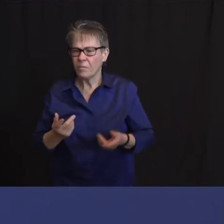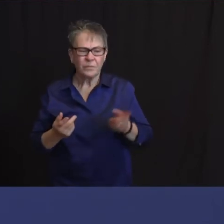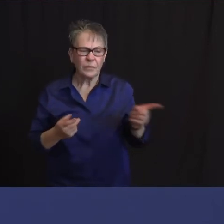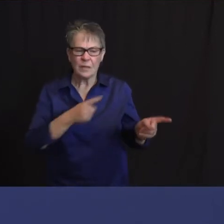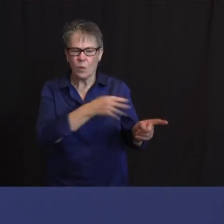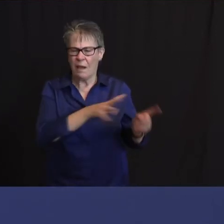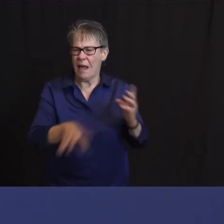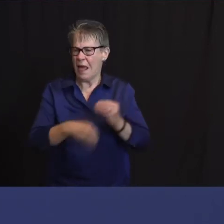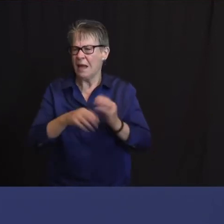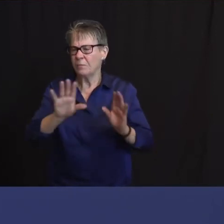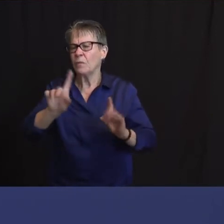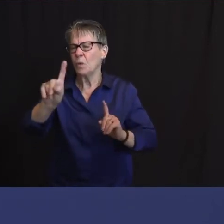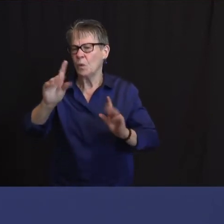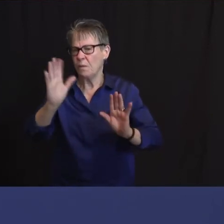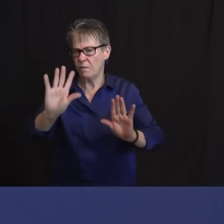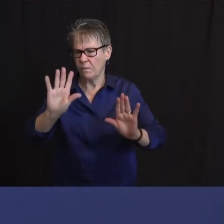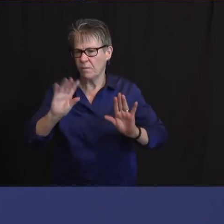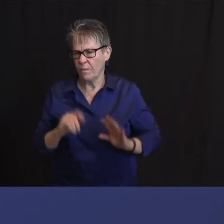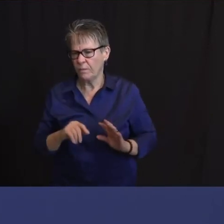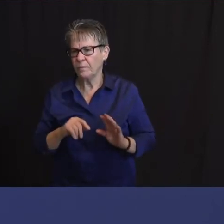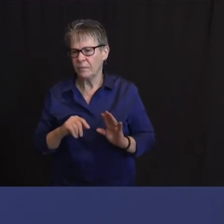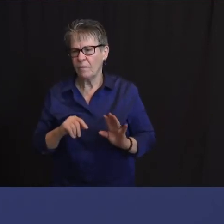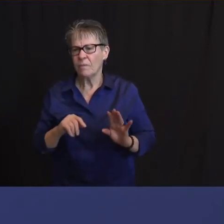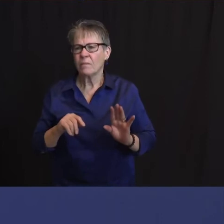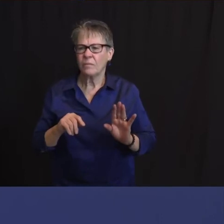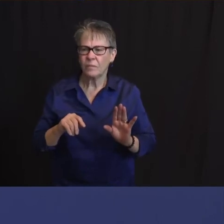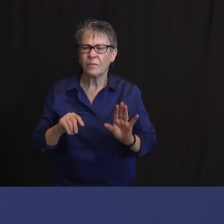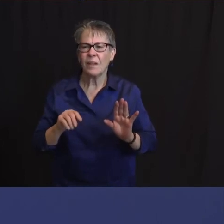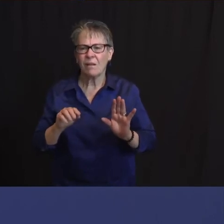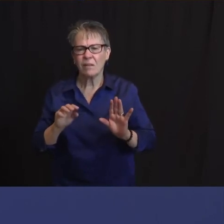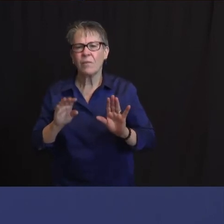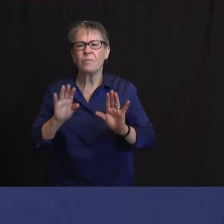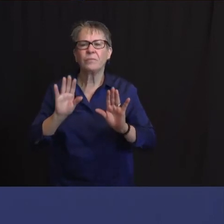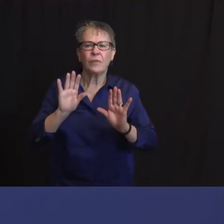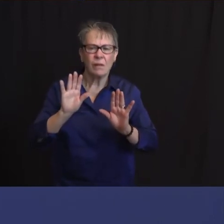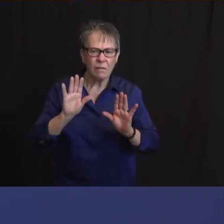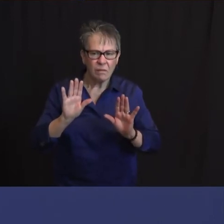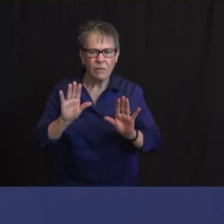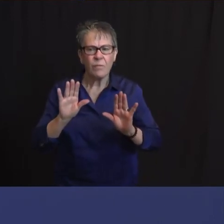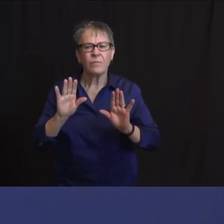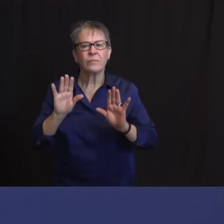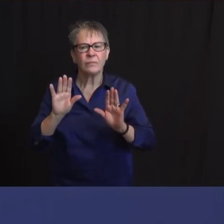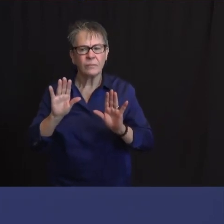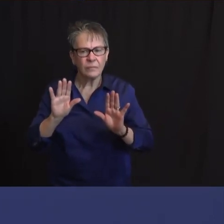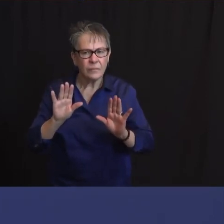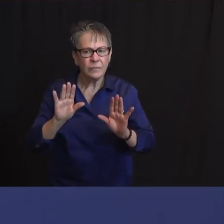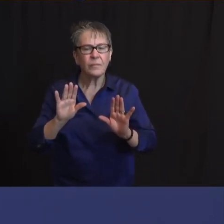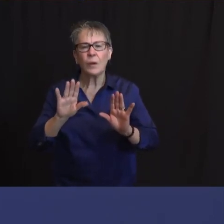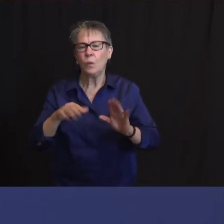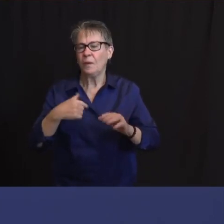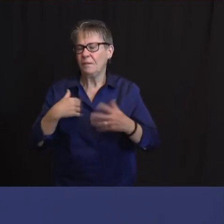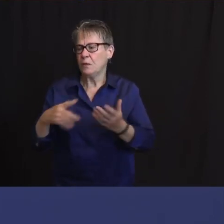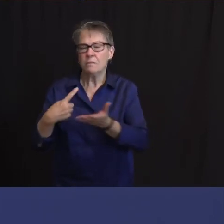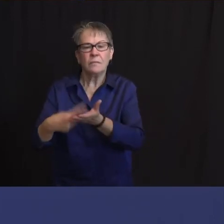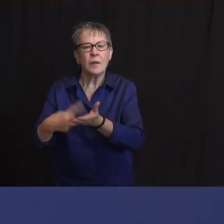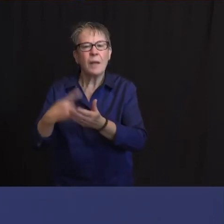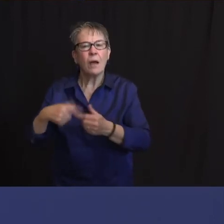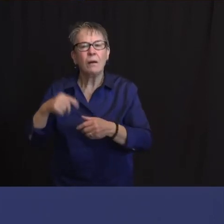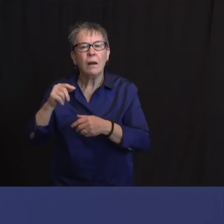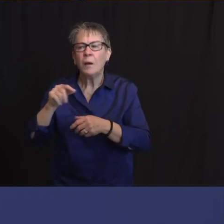this mostly about unemployment claims over the past 10 going on 11 months, but if you've got specific, Dave, either locations